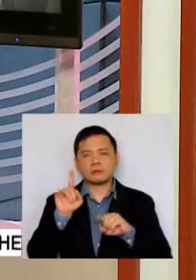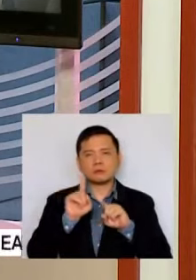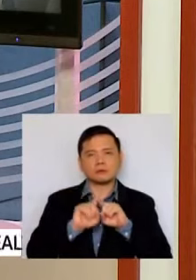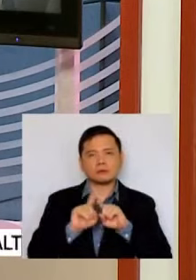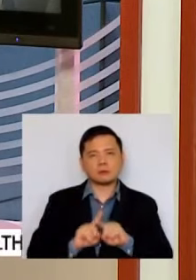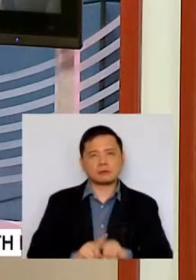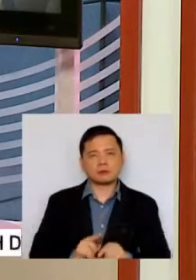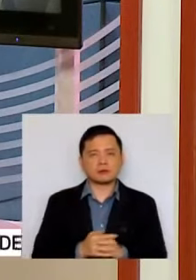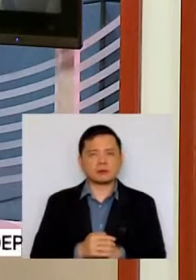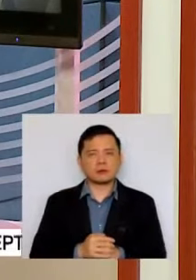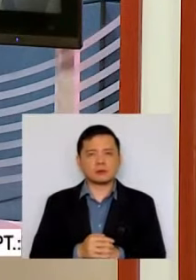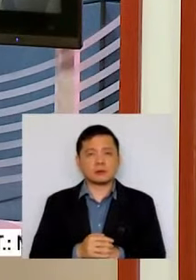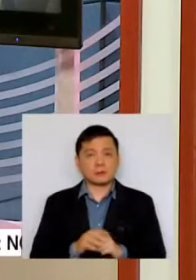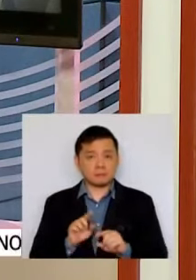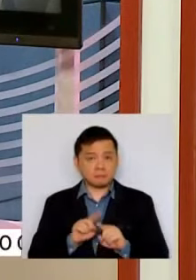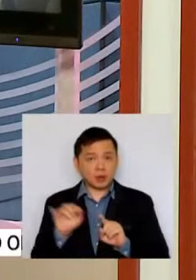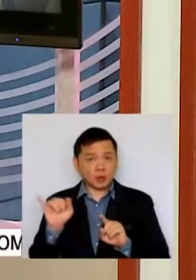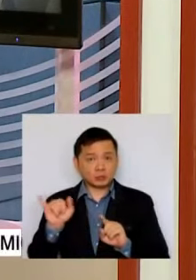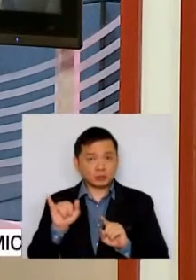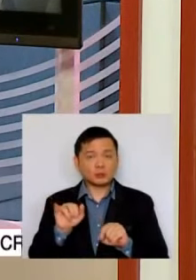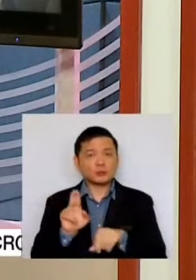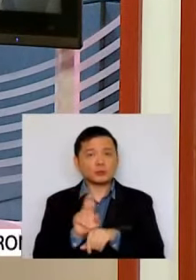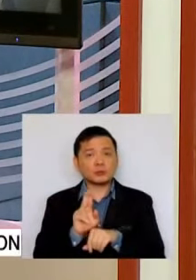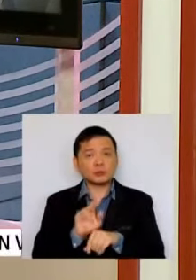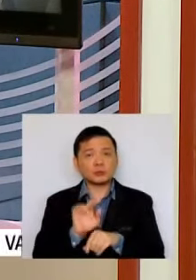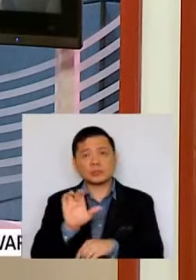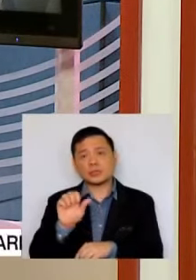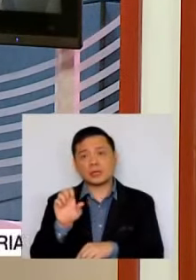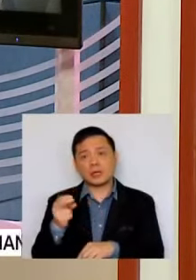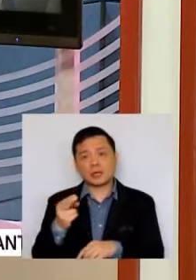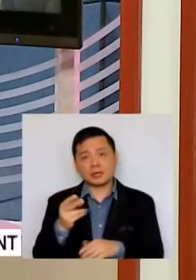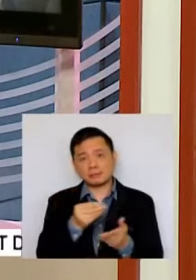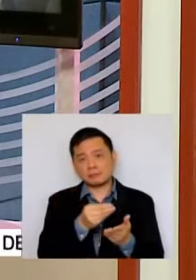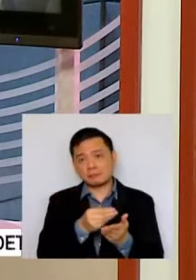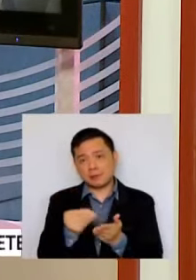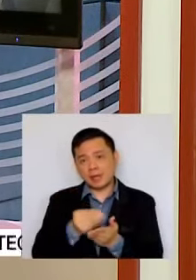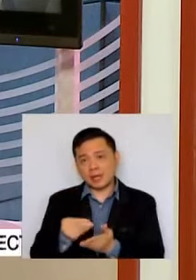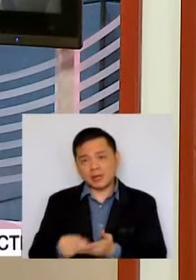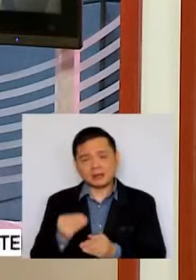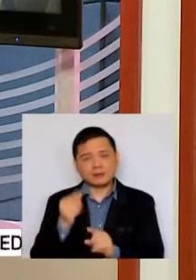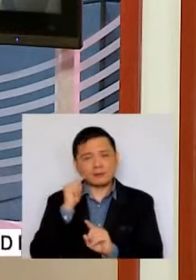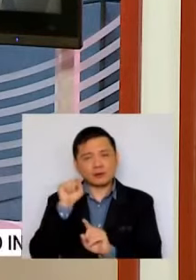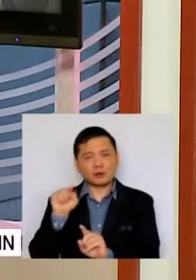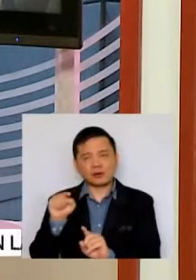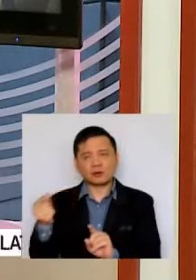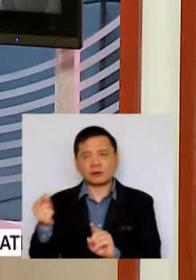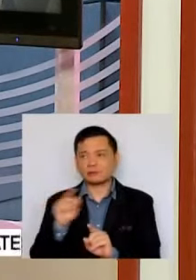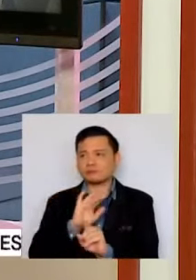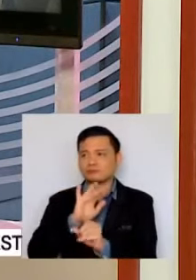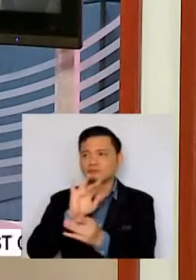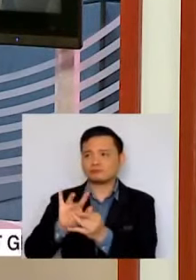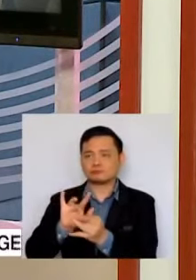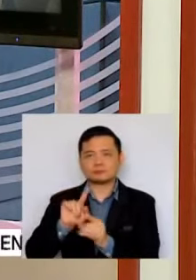longer burning cash via traditional media to reach more voters. Here to tell us about the trends in the